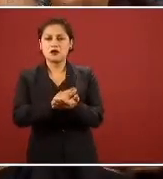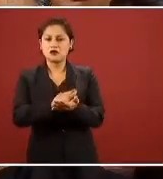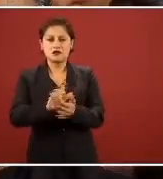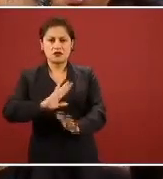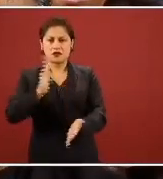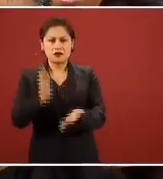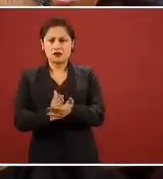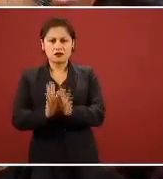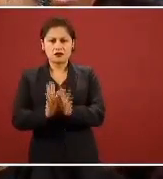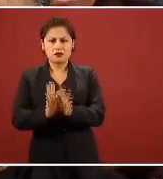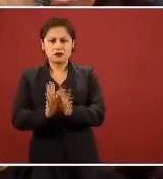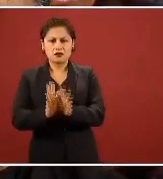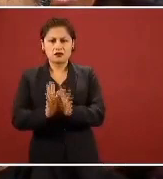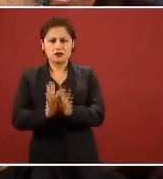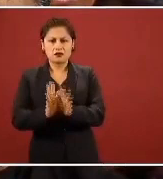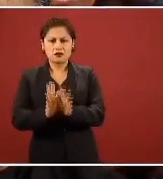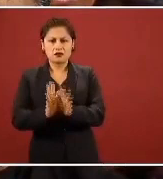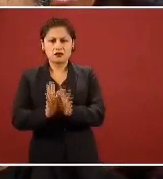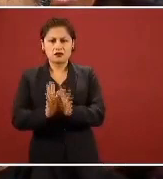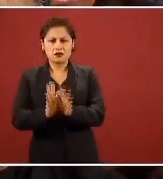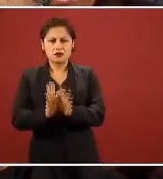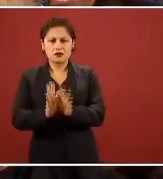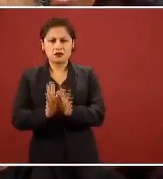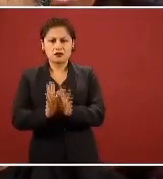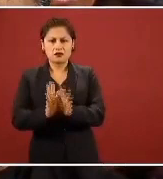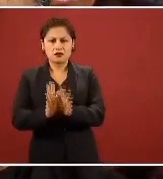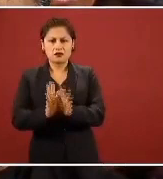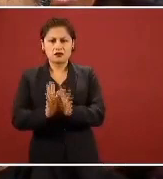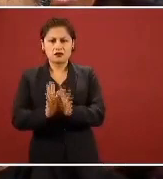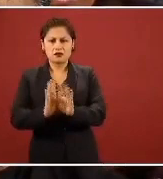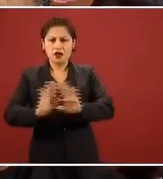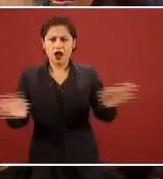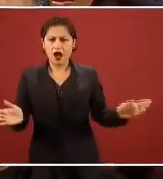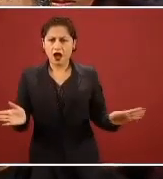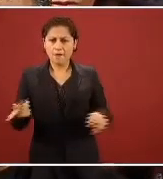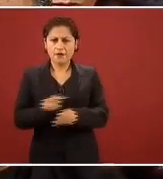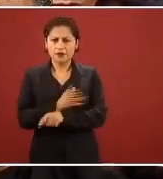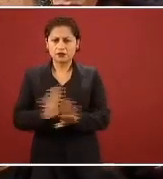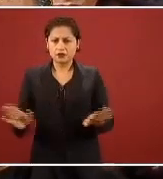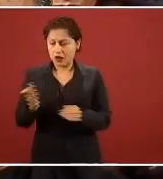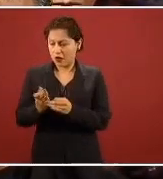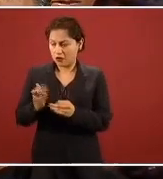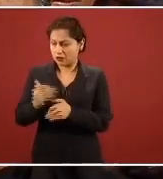problema de conciencia. So I have no problem with my conscience.